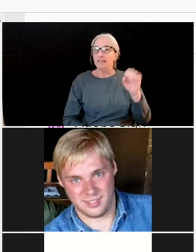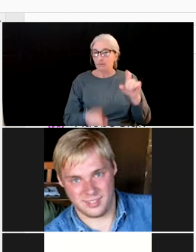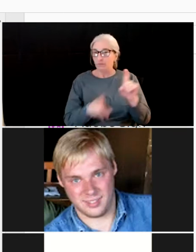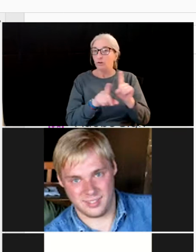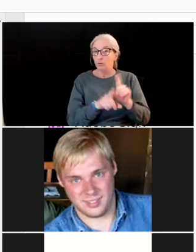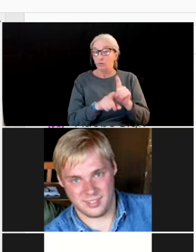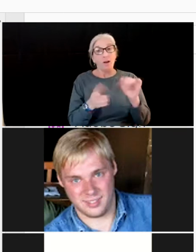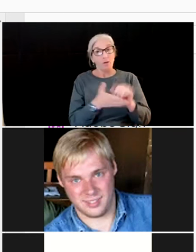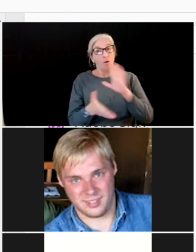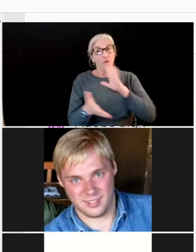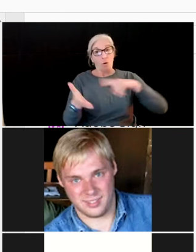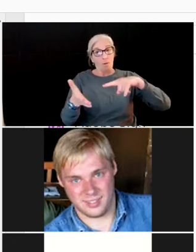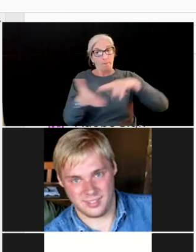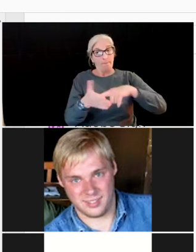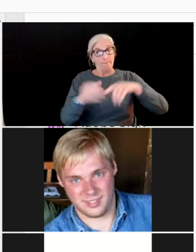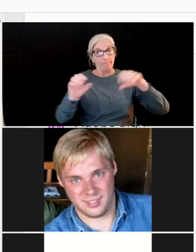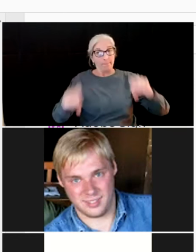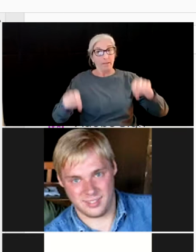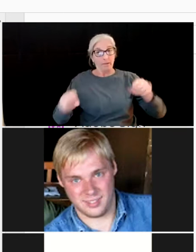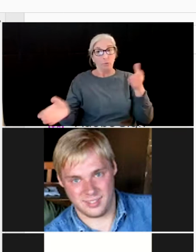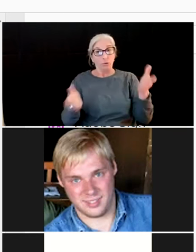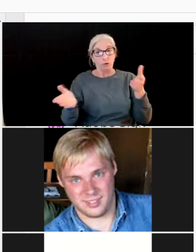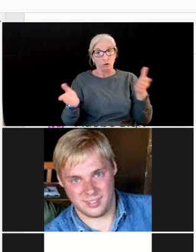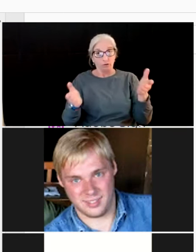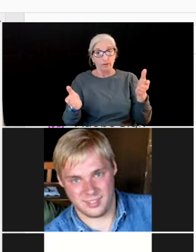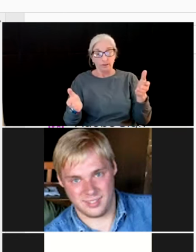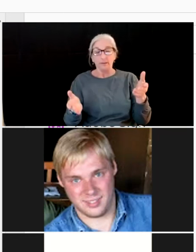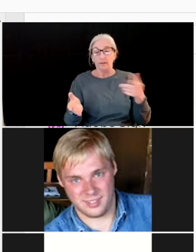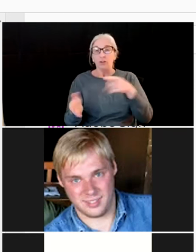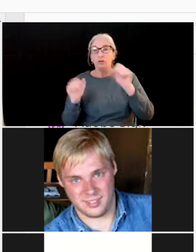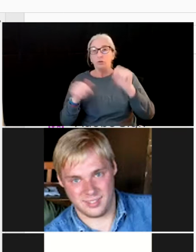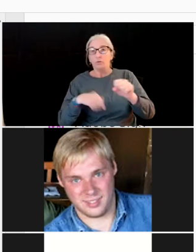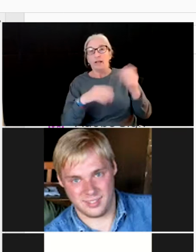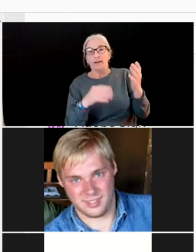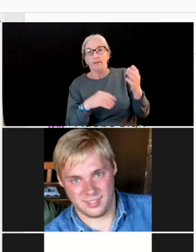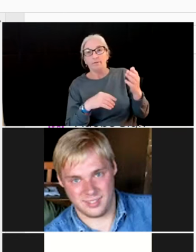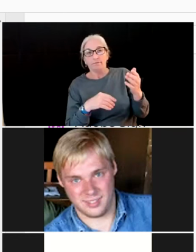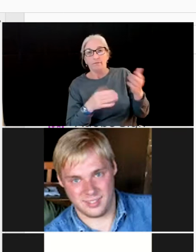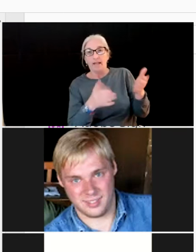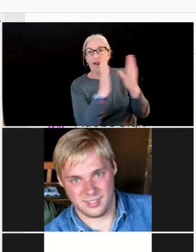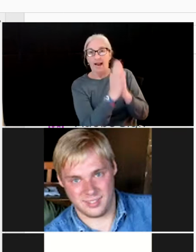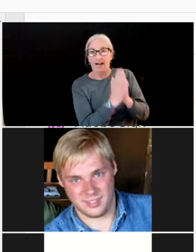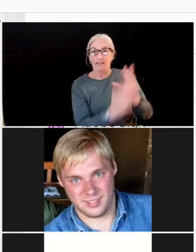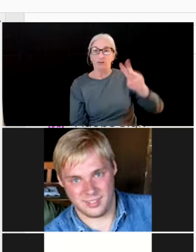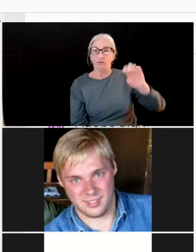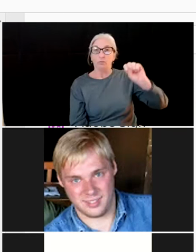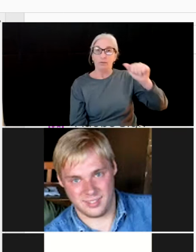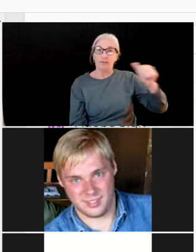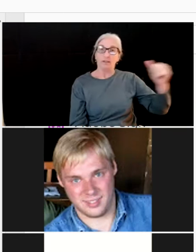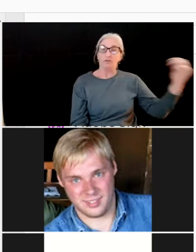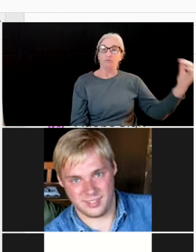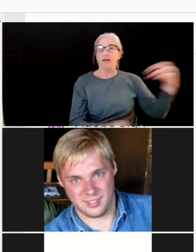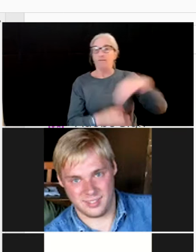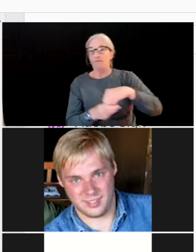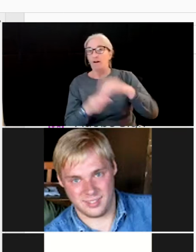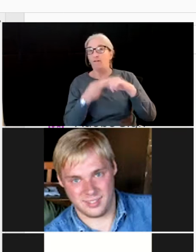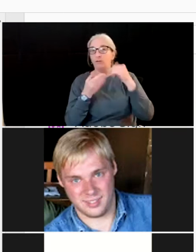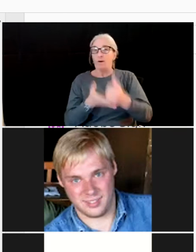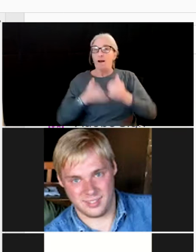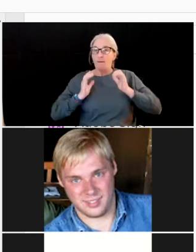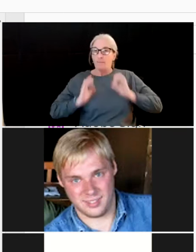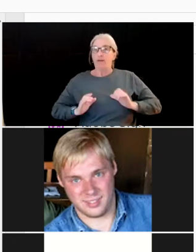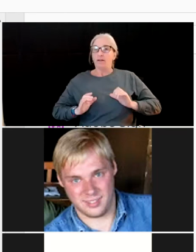that you guys as counselors can send to a WISA to help a client access. And we'll talk more about the types of